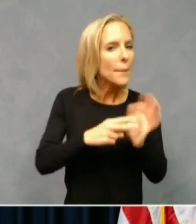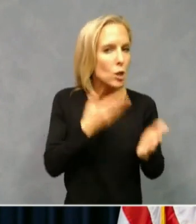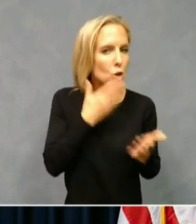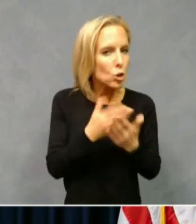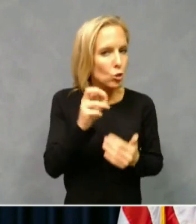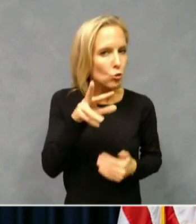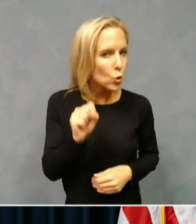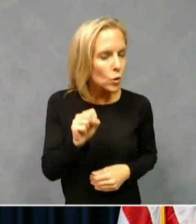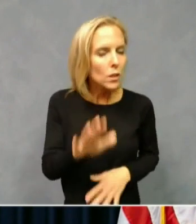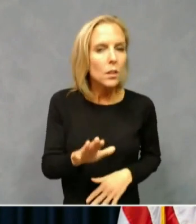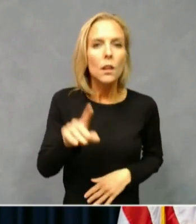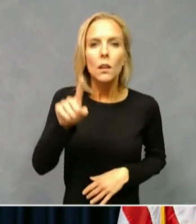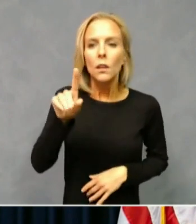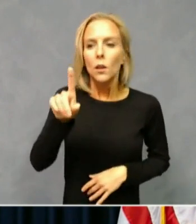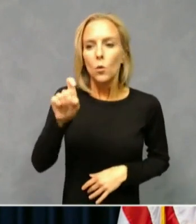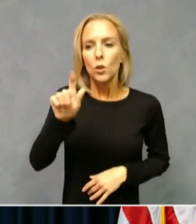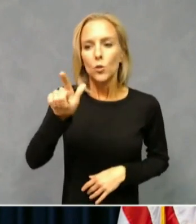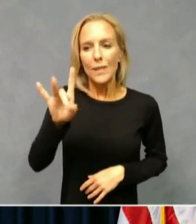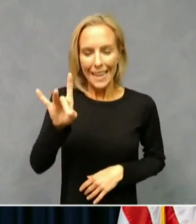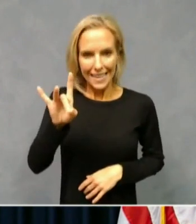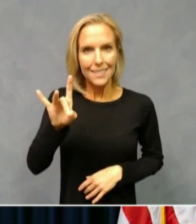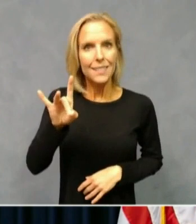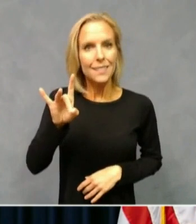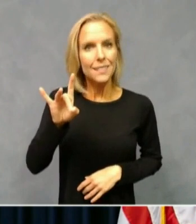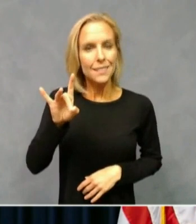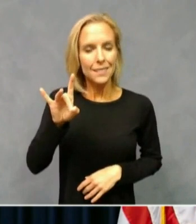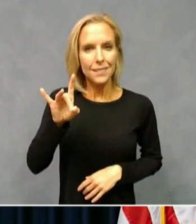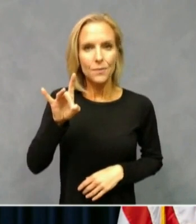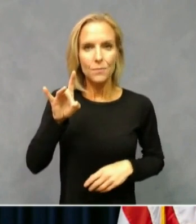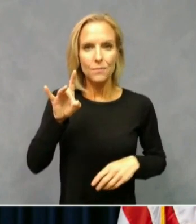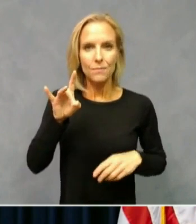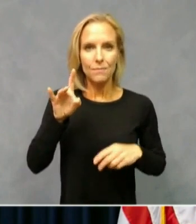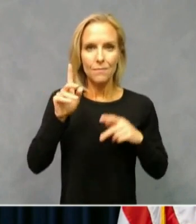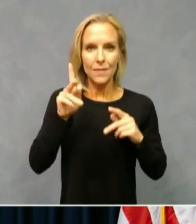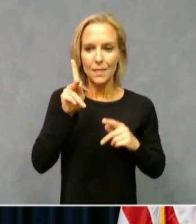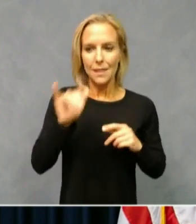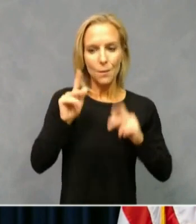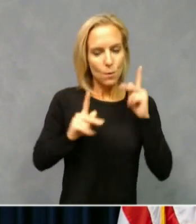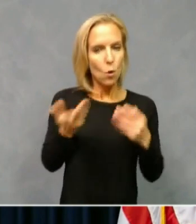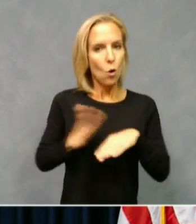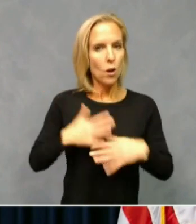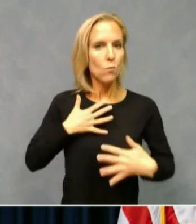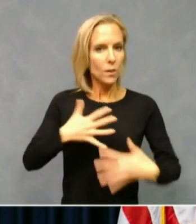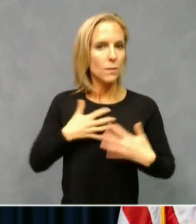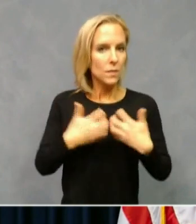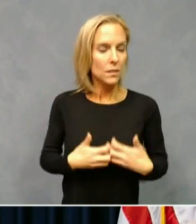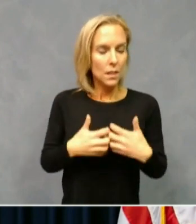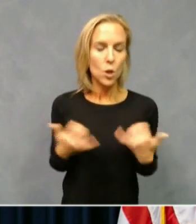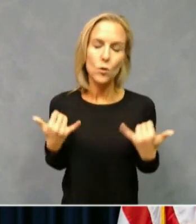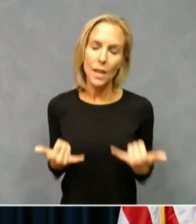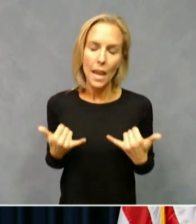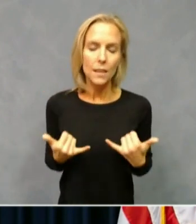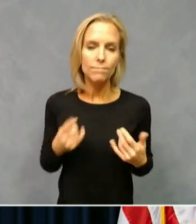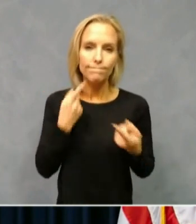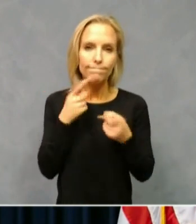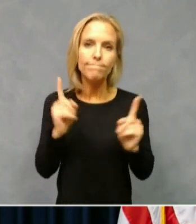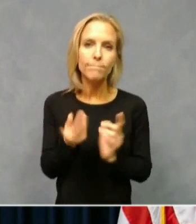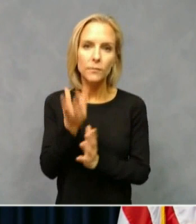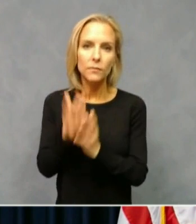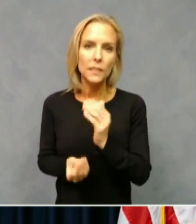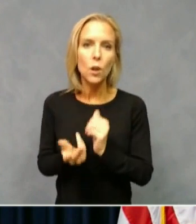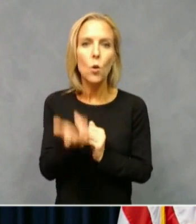128 Kentuckians currently on a ventilator. Today, we're announcing that we've lost 3 additional